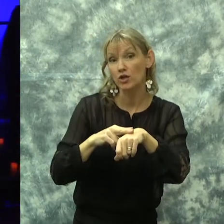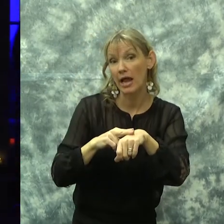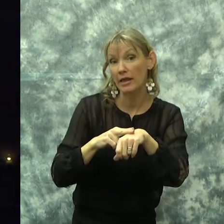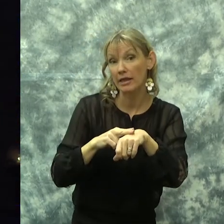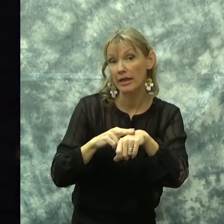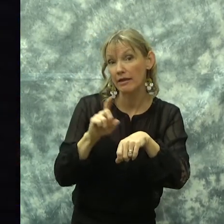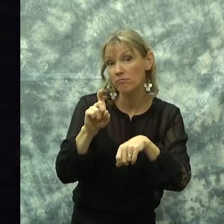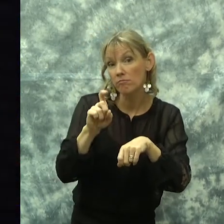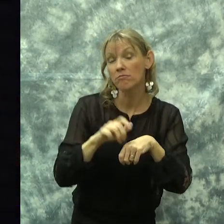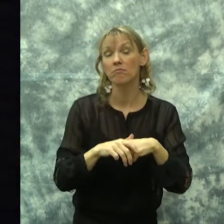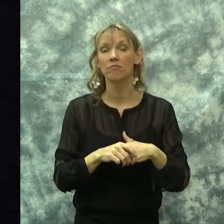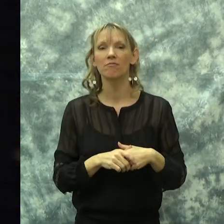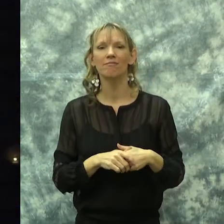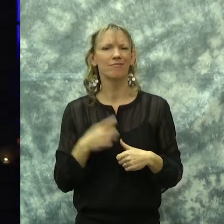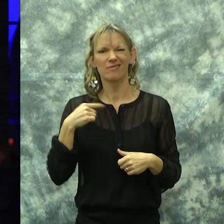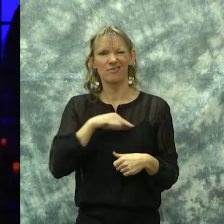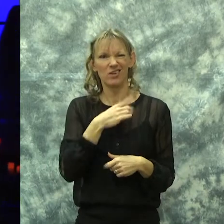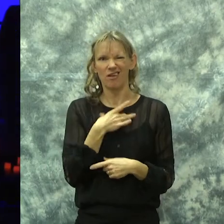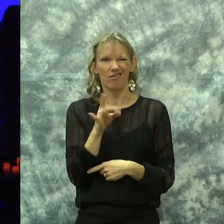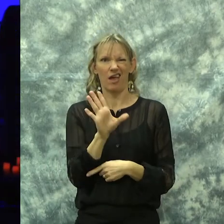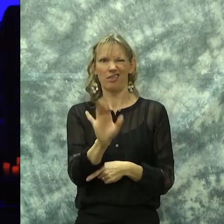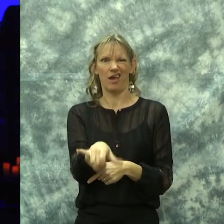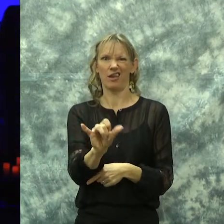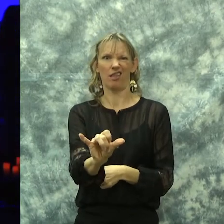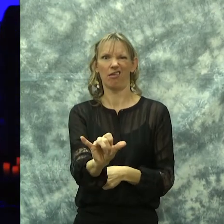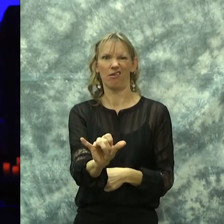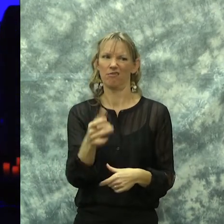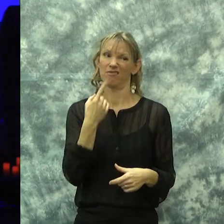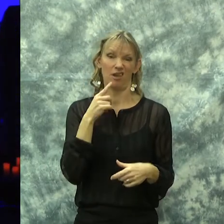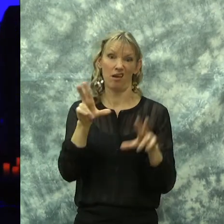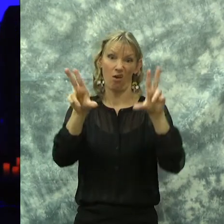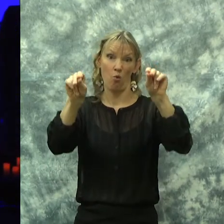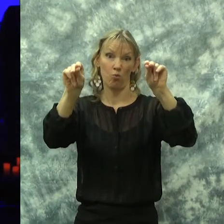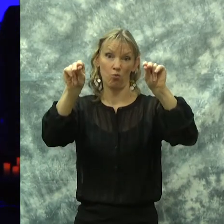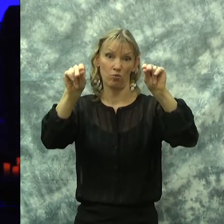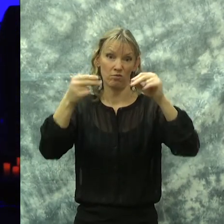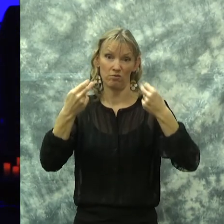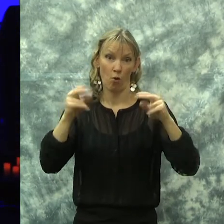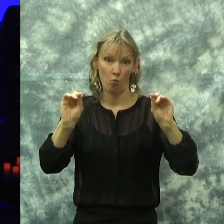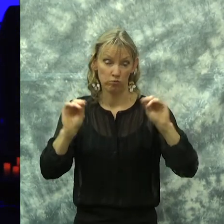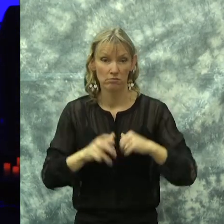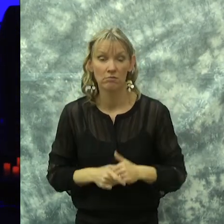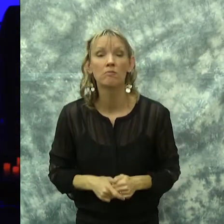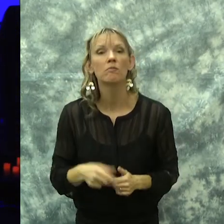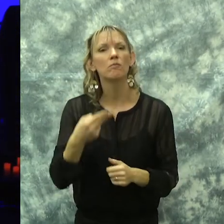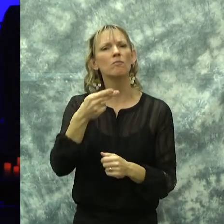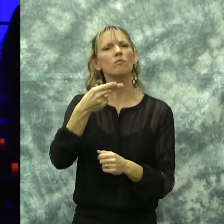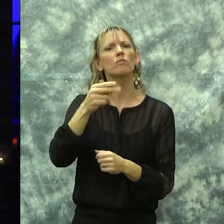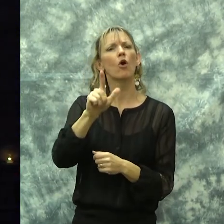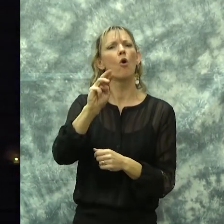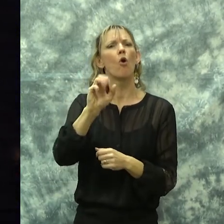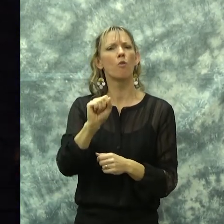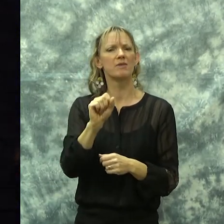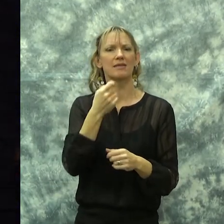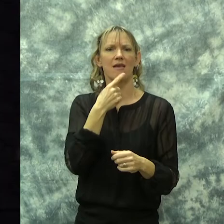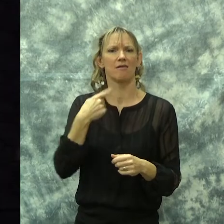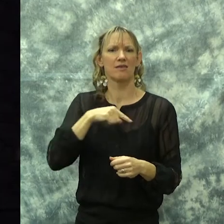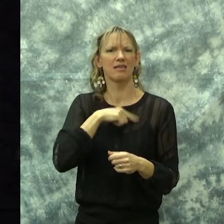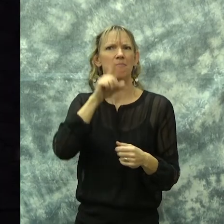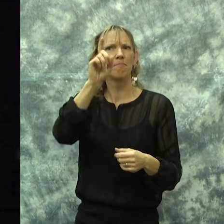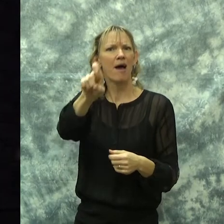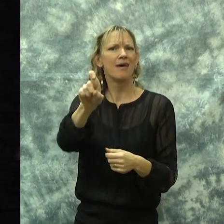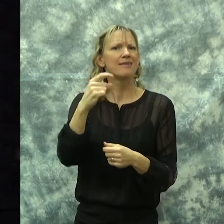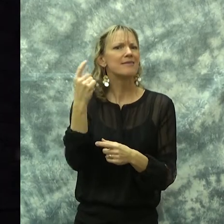nationality you are? And we don't like that one either. We say no to that. And so Holmes tells us that it must